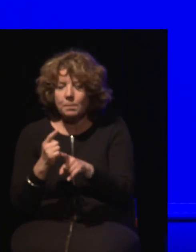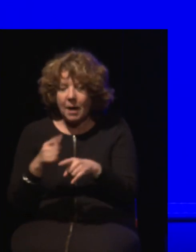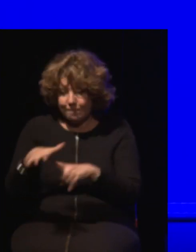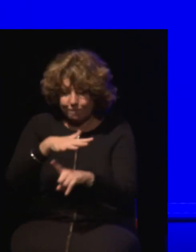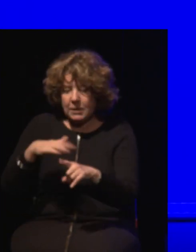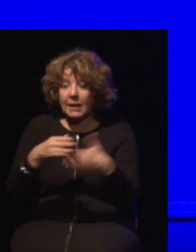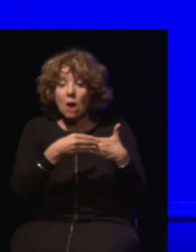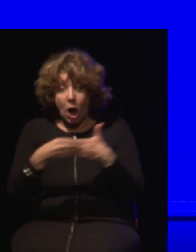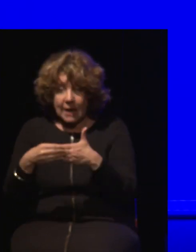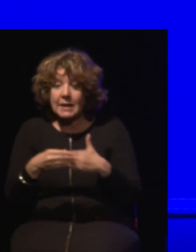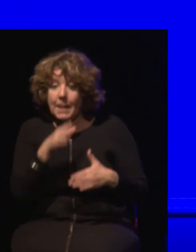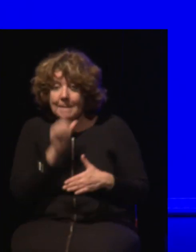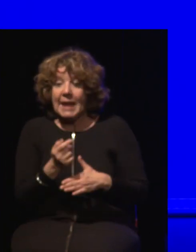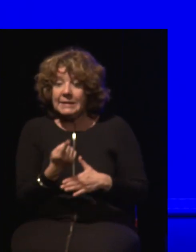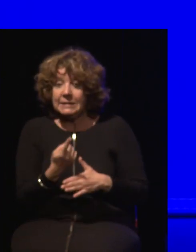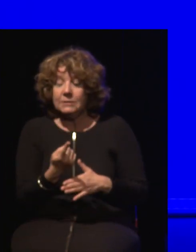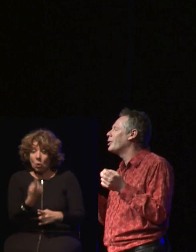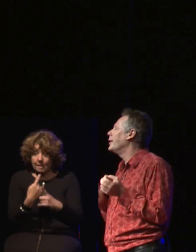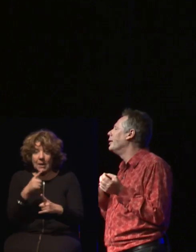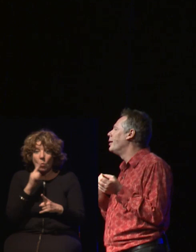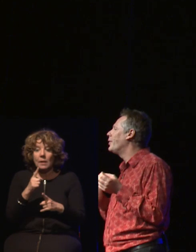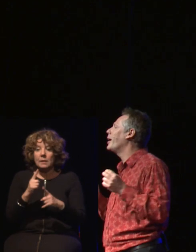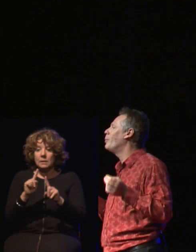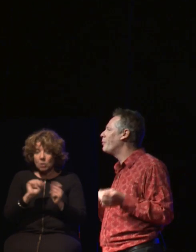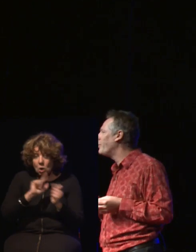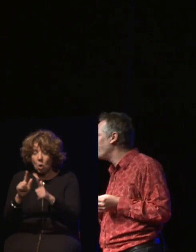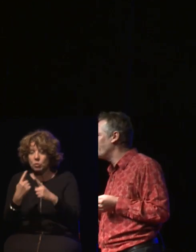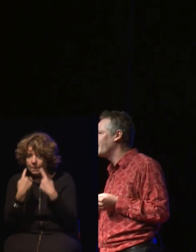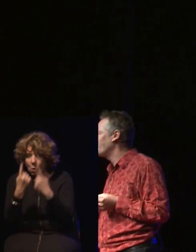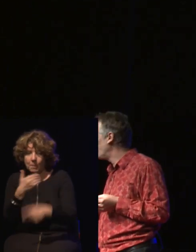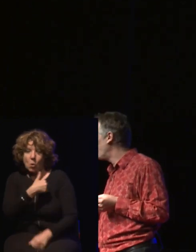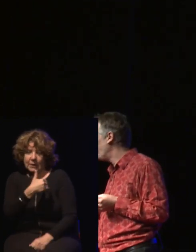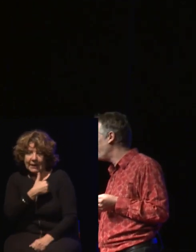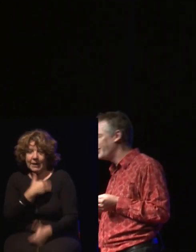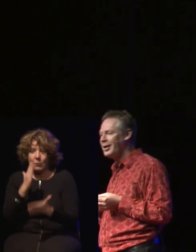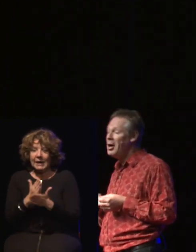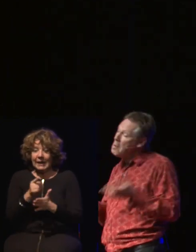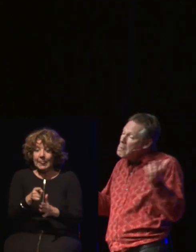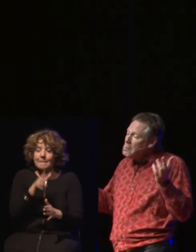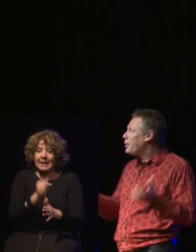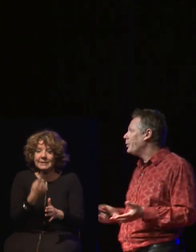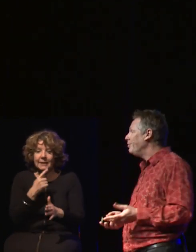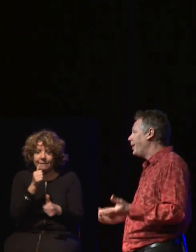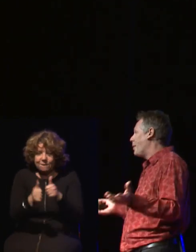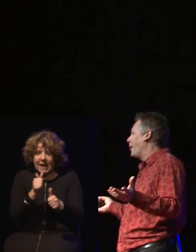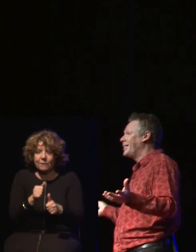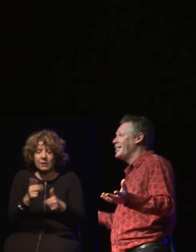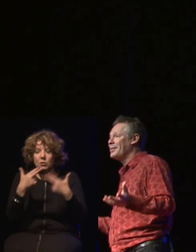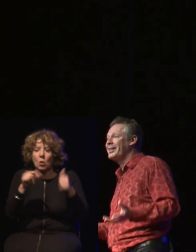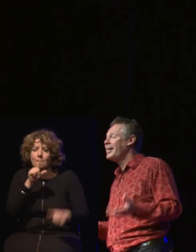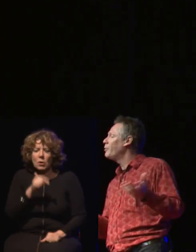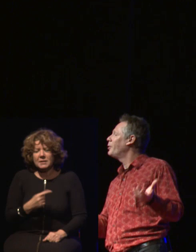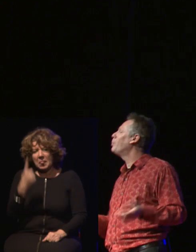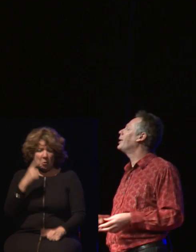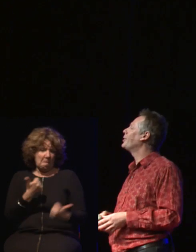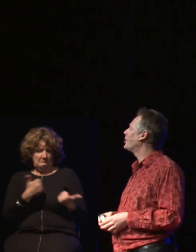said, "I will take you to hear one tomorrow morning. Actually, they are my favourite songbird." And I thought, well, that makes sense.